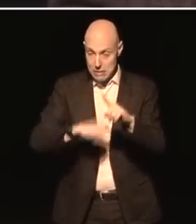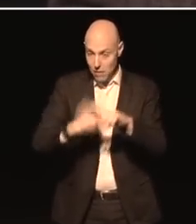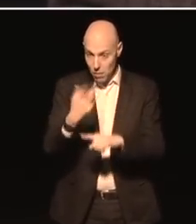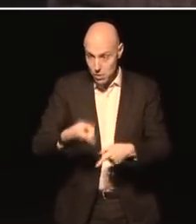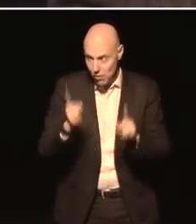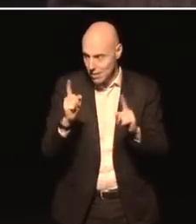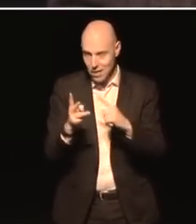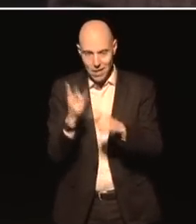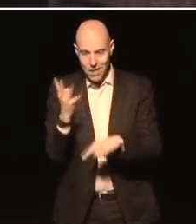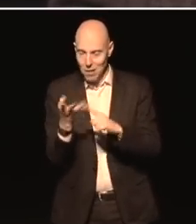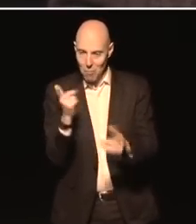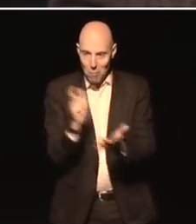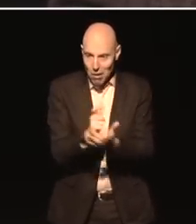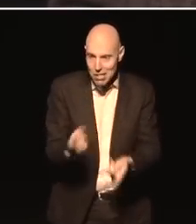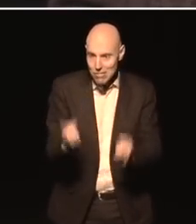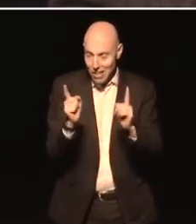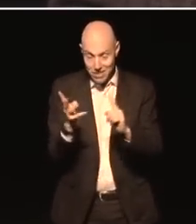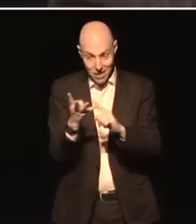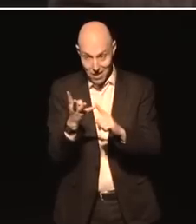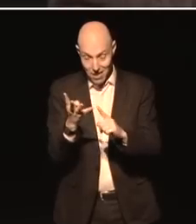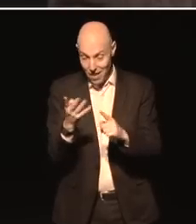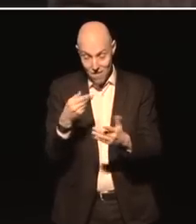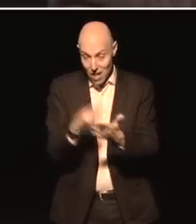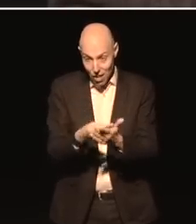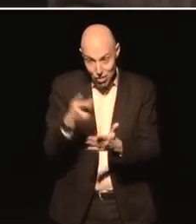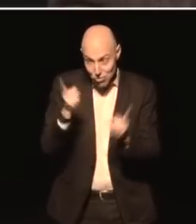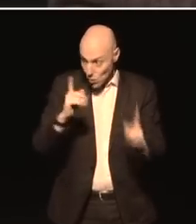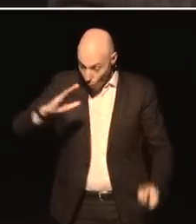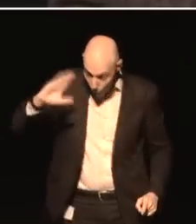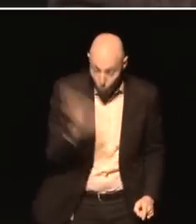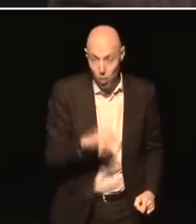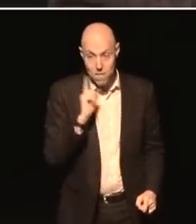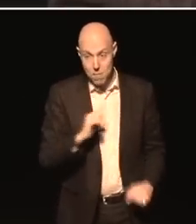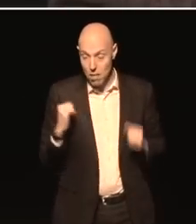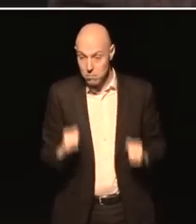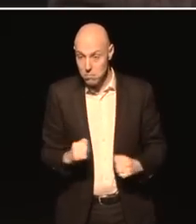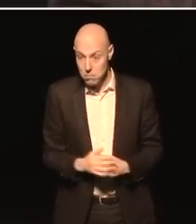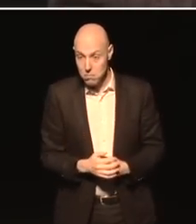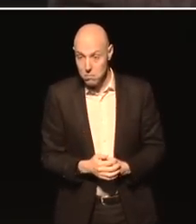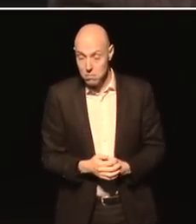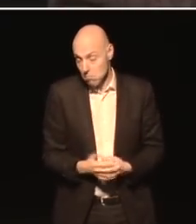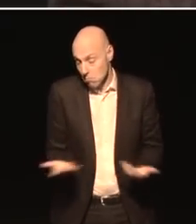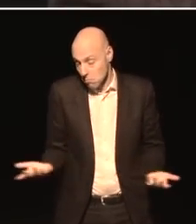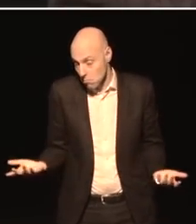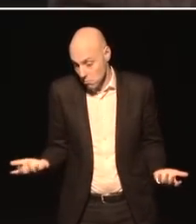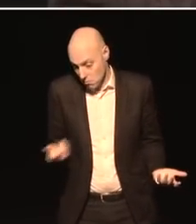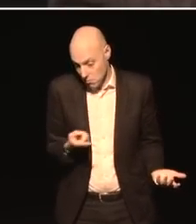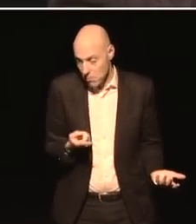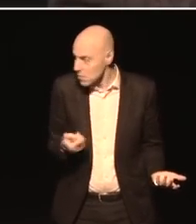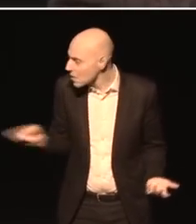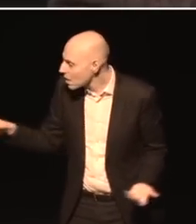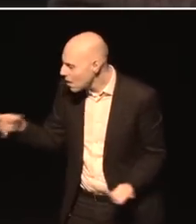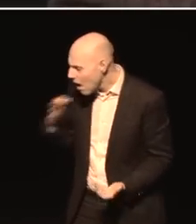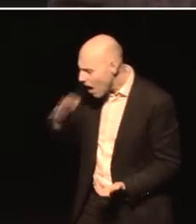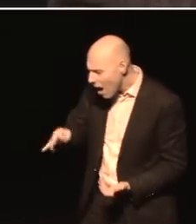director, the marketing director, the financial director, everyone is a woman. So that already is positive. But I mean, are